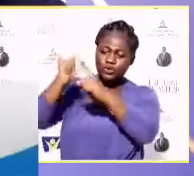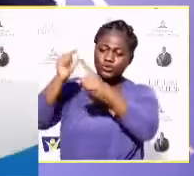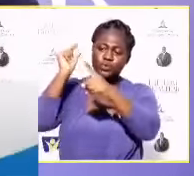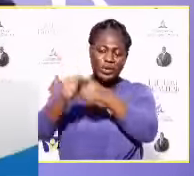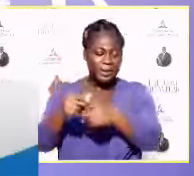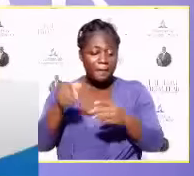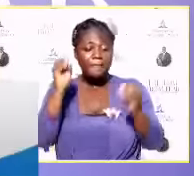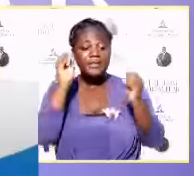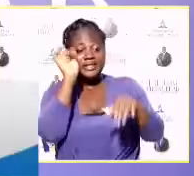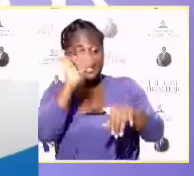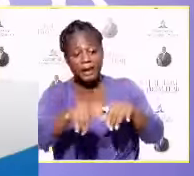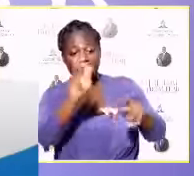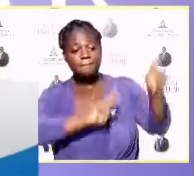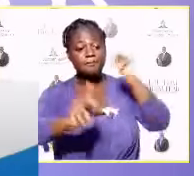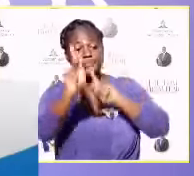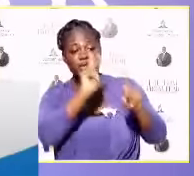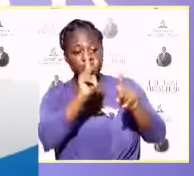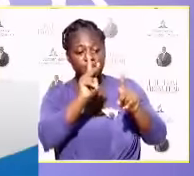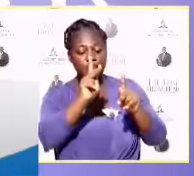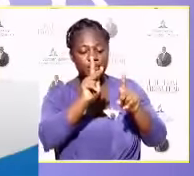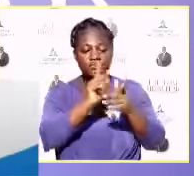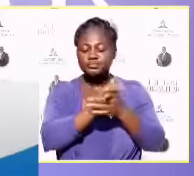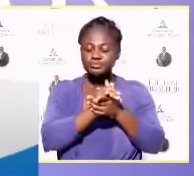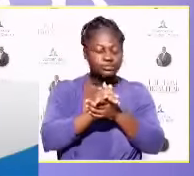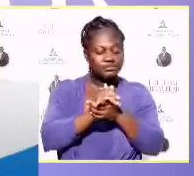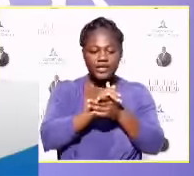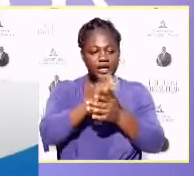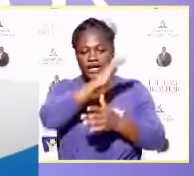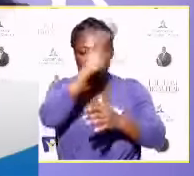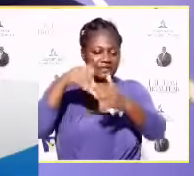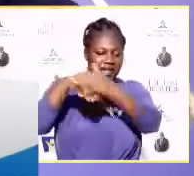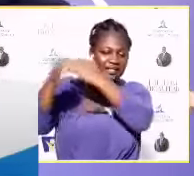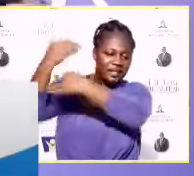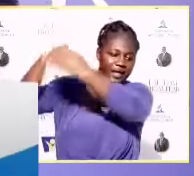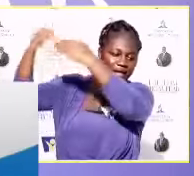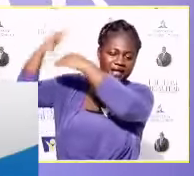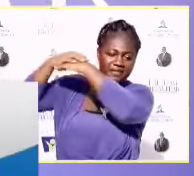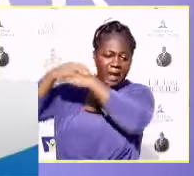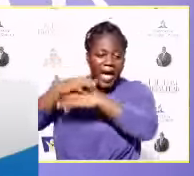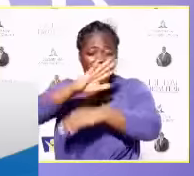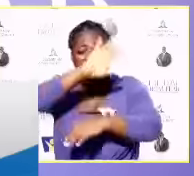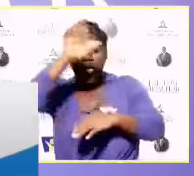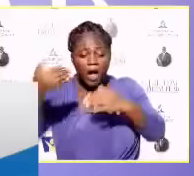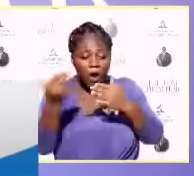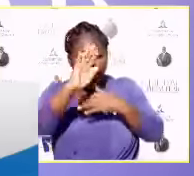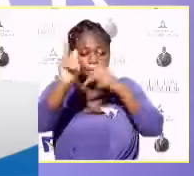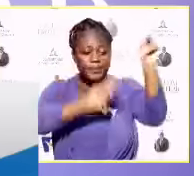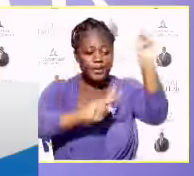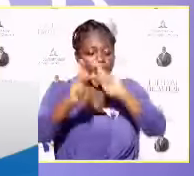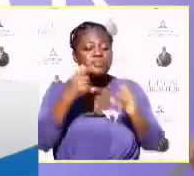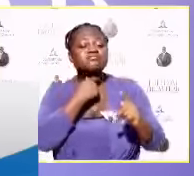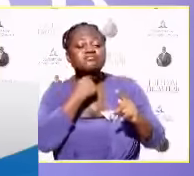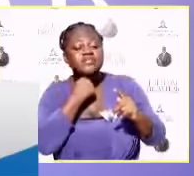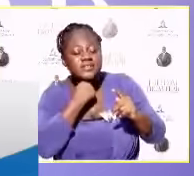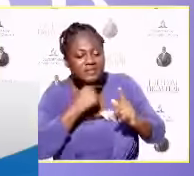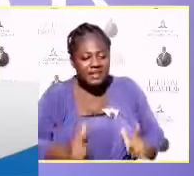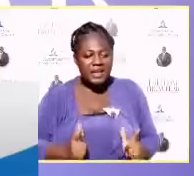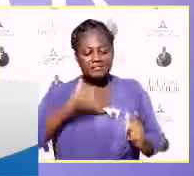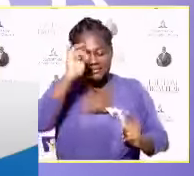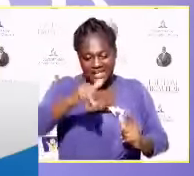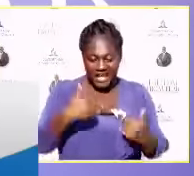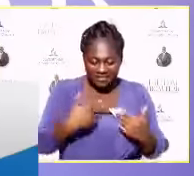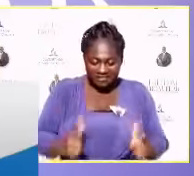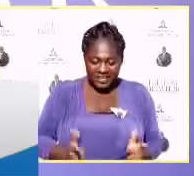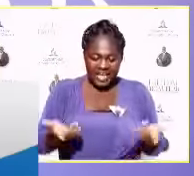dead. Because the Bible says someone who lives in pleasure is dead even while